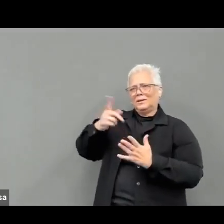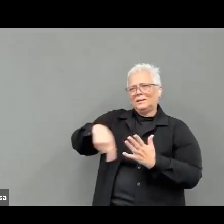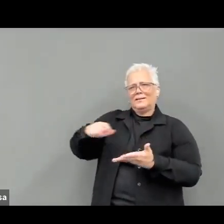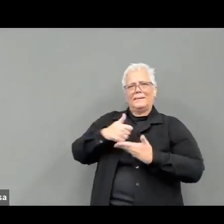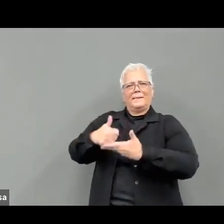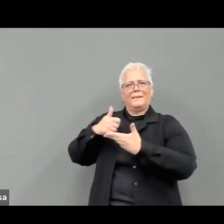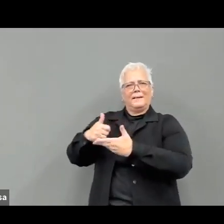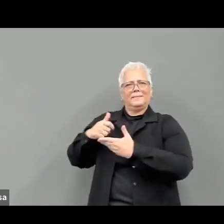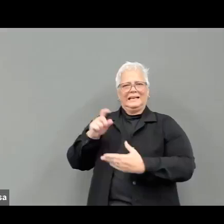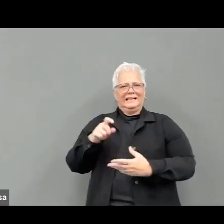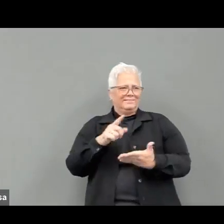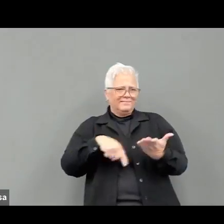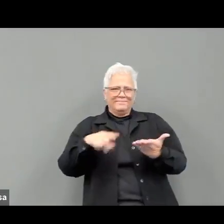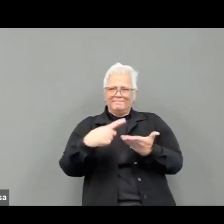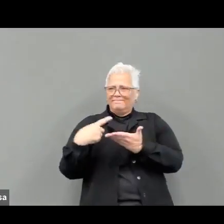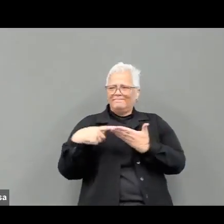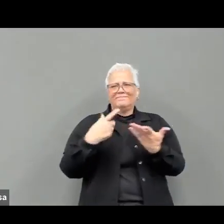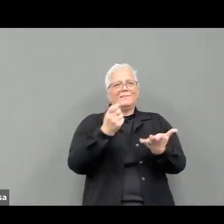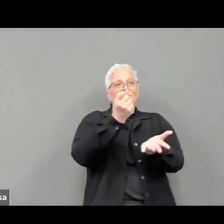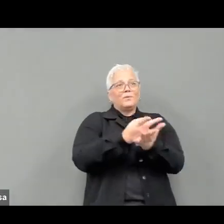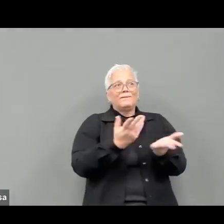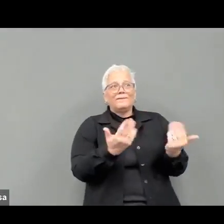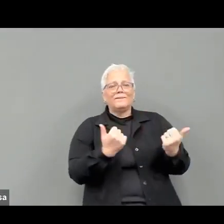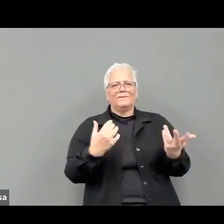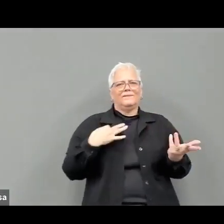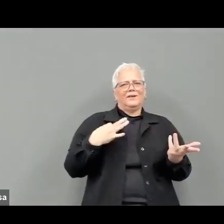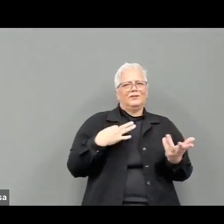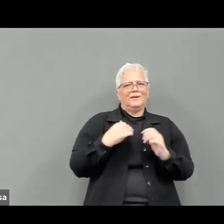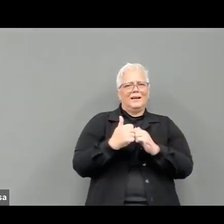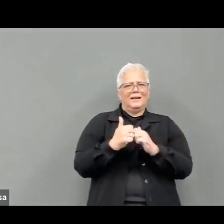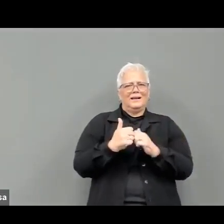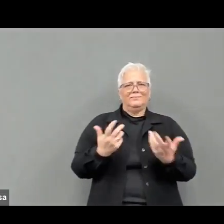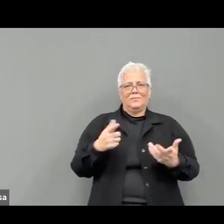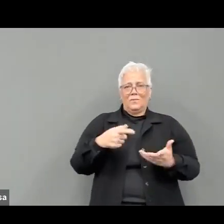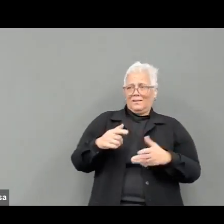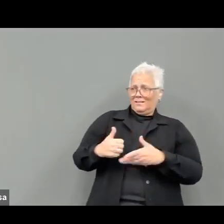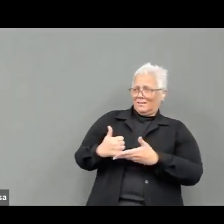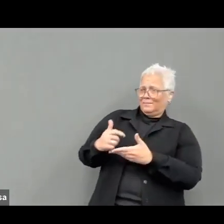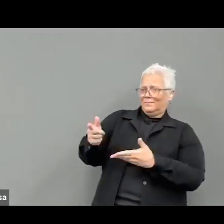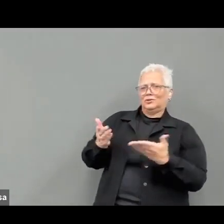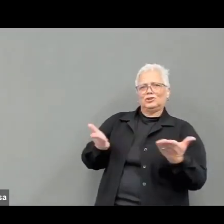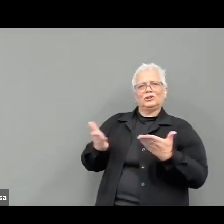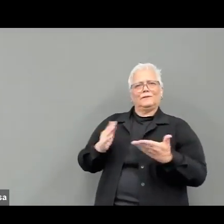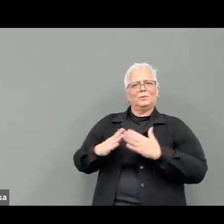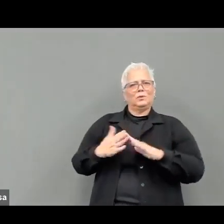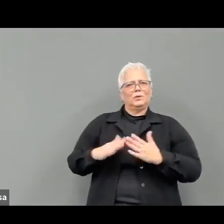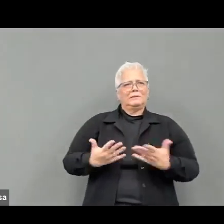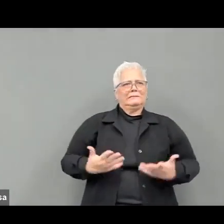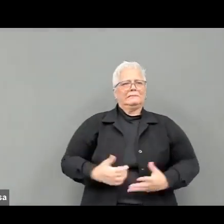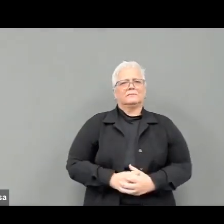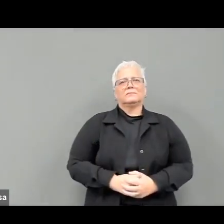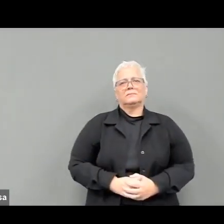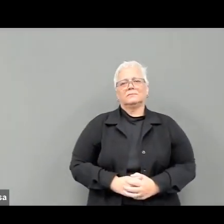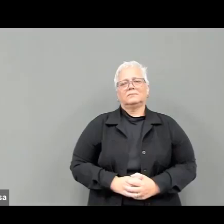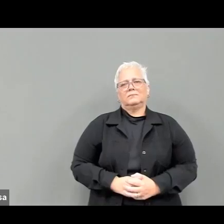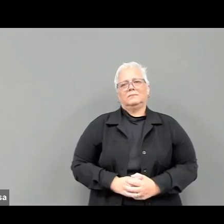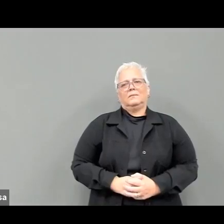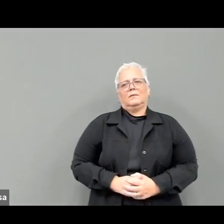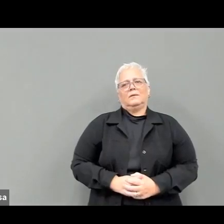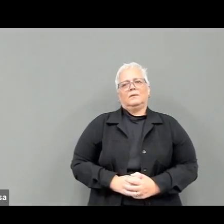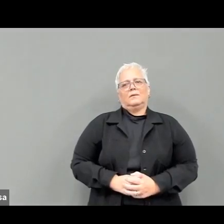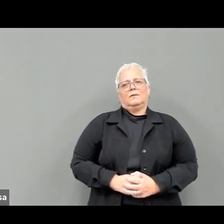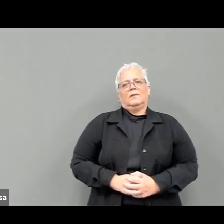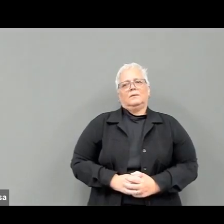to risk their health to serve our community when they don't have to. And so We believe that the Oklahoma State